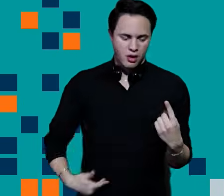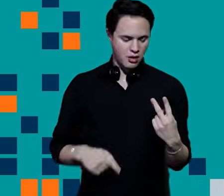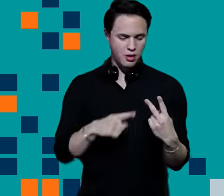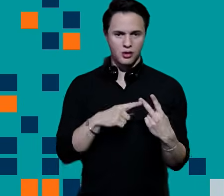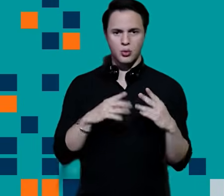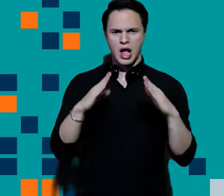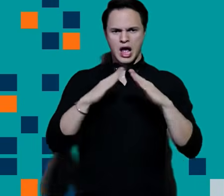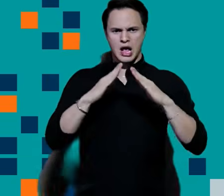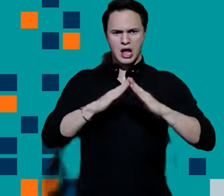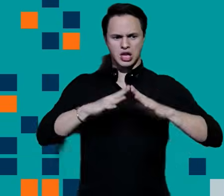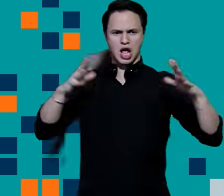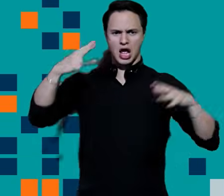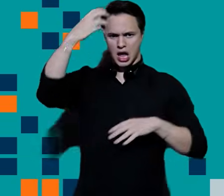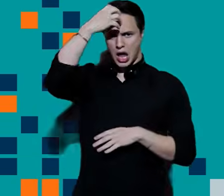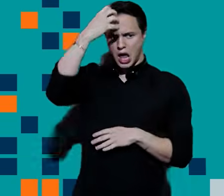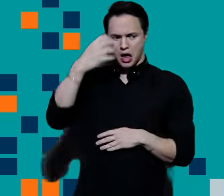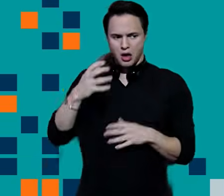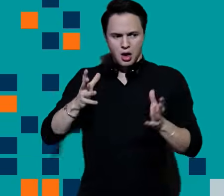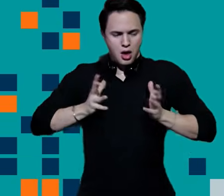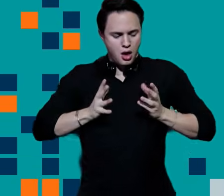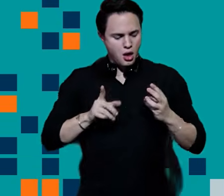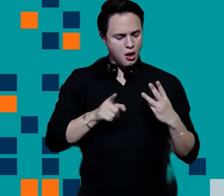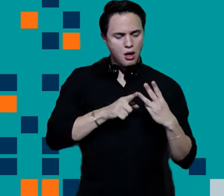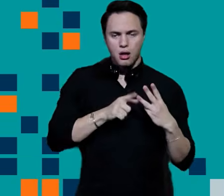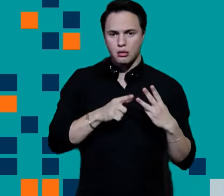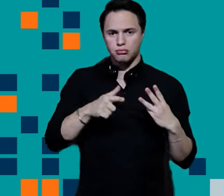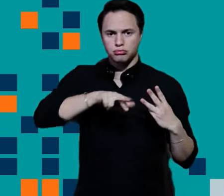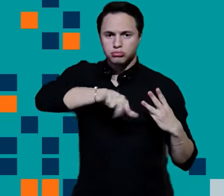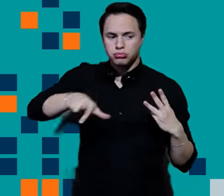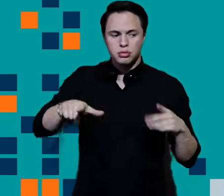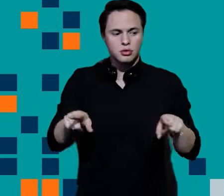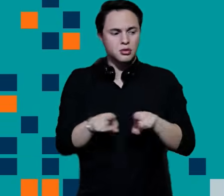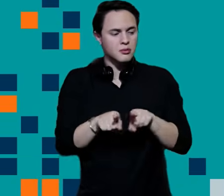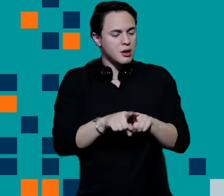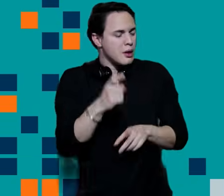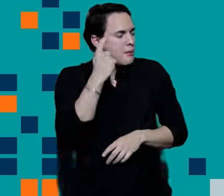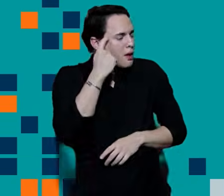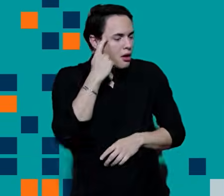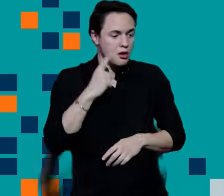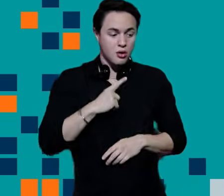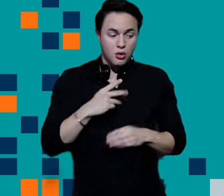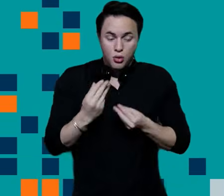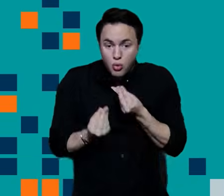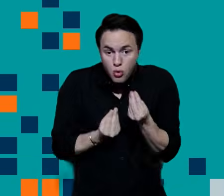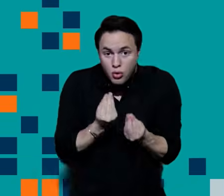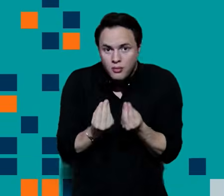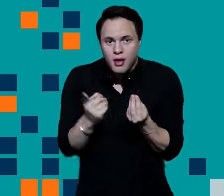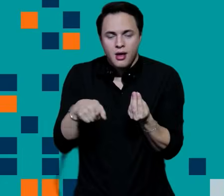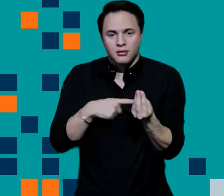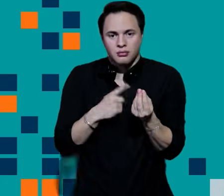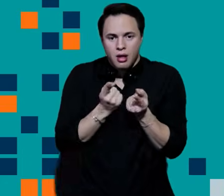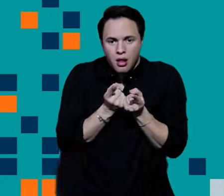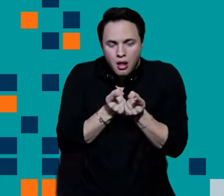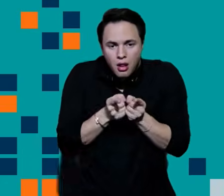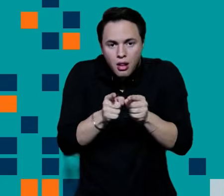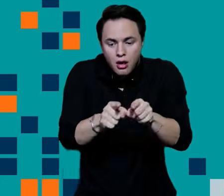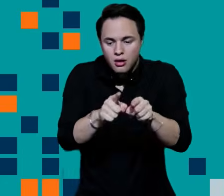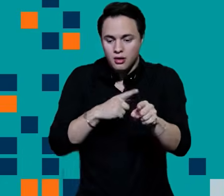But that might be as a result of where we are. But in fact, if this is the parliament building,